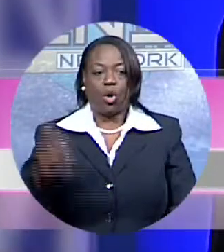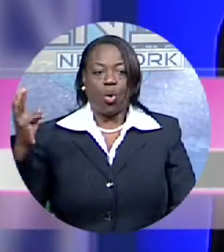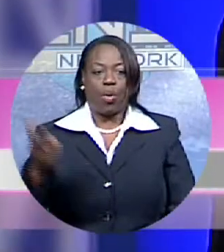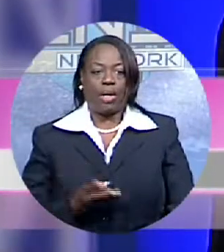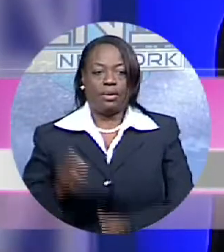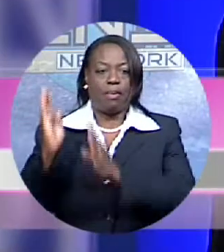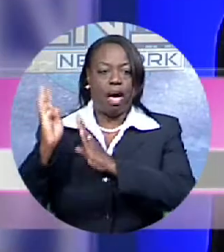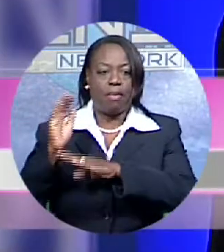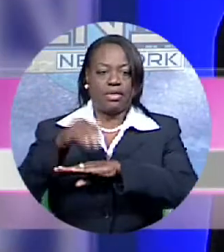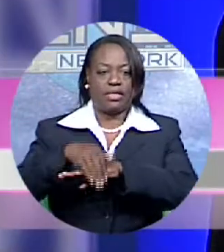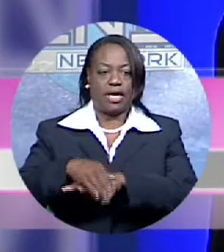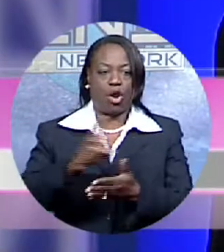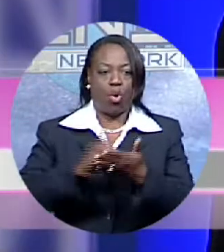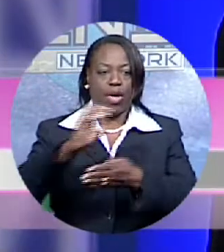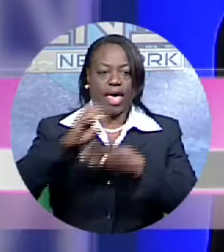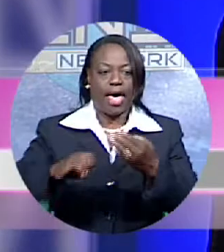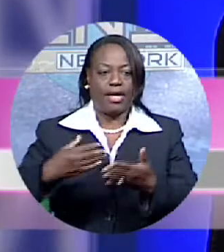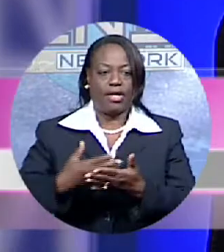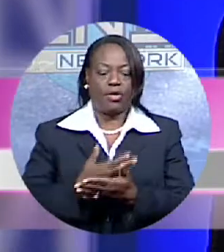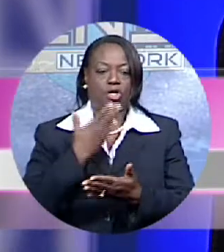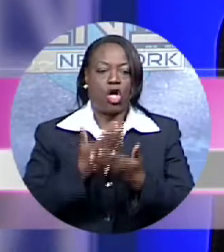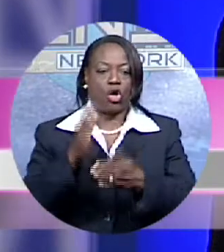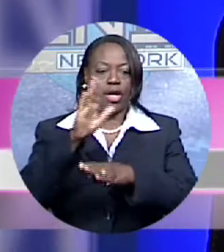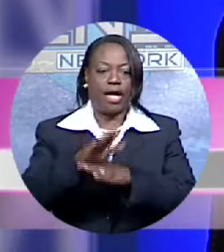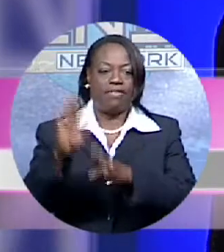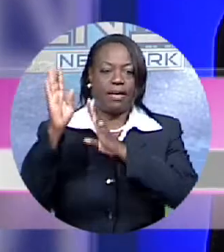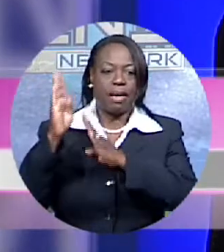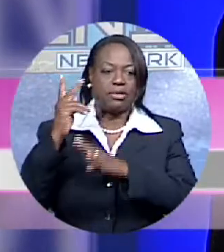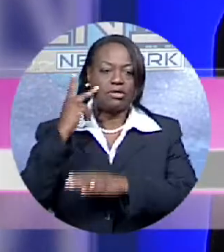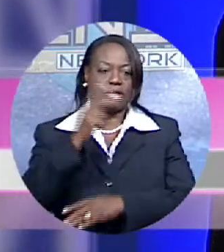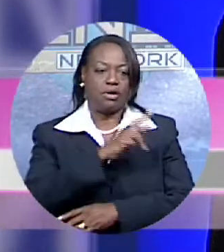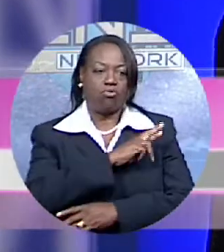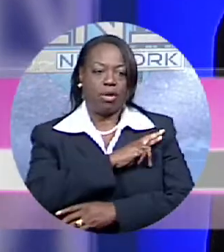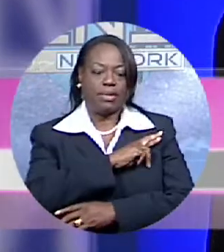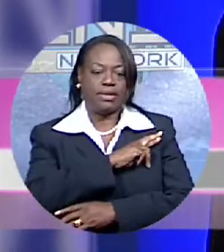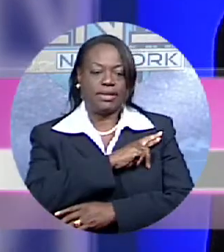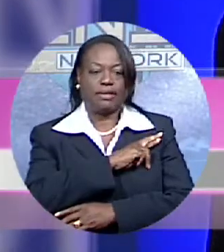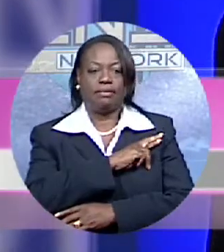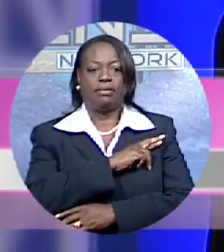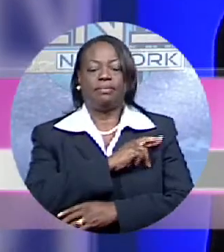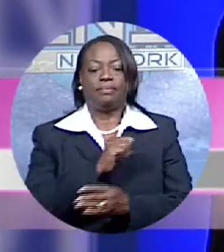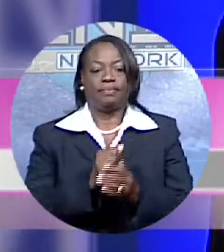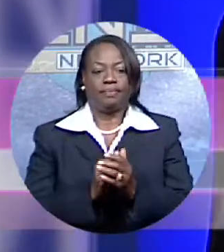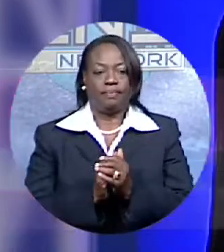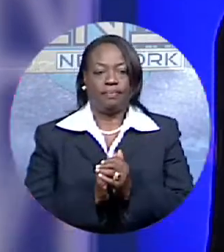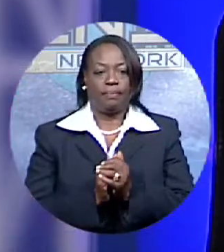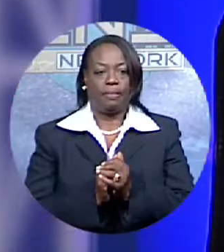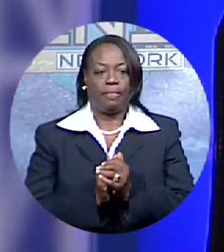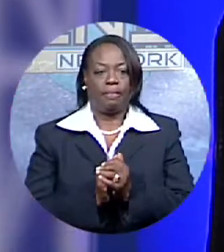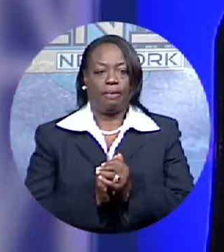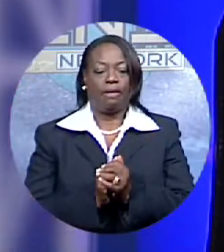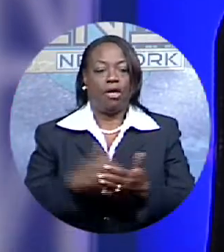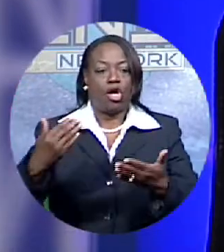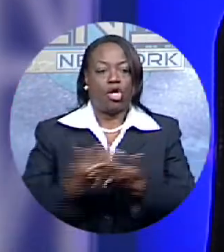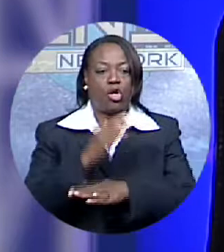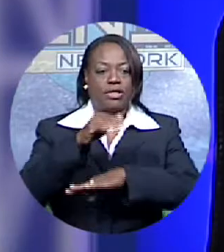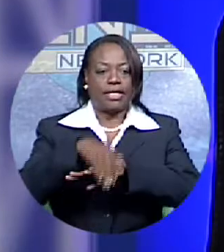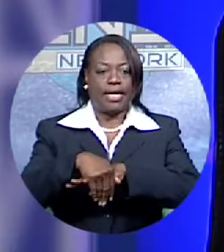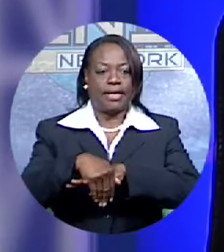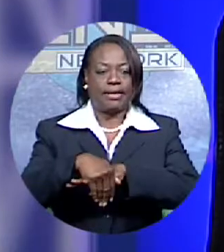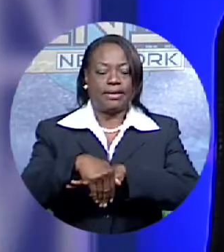Welcome to the Bahamas Tonight, the weekend edition. Good evening, Bahamas. I'm Charisma Robinson. It's always great to have you join us. Topping the news tonight,